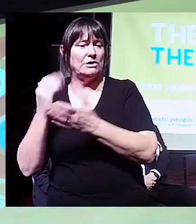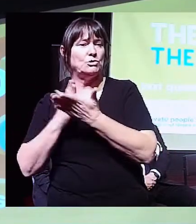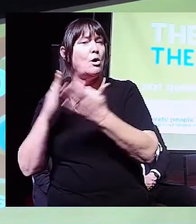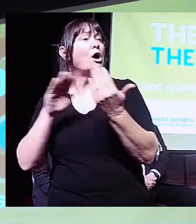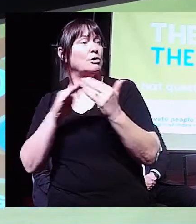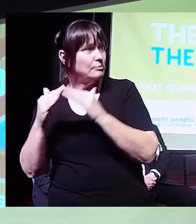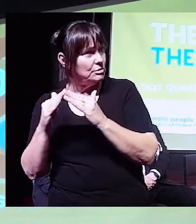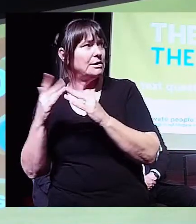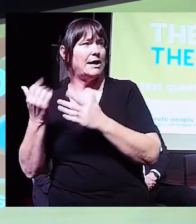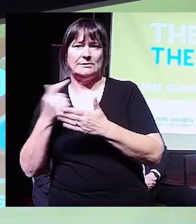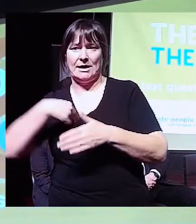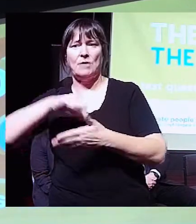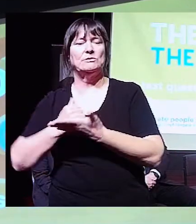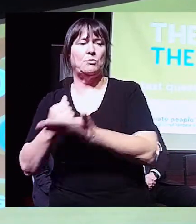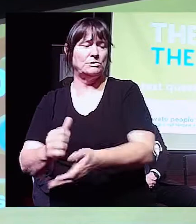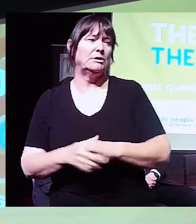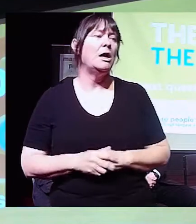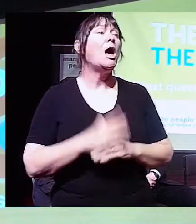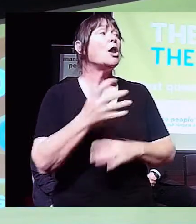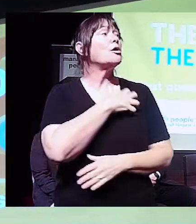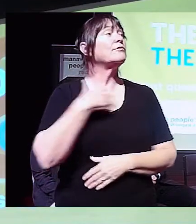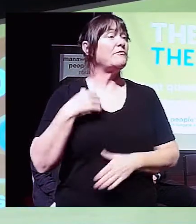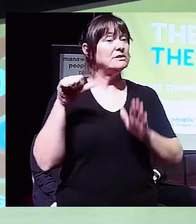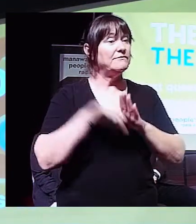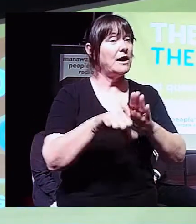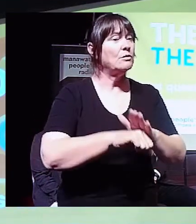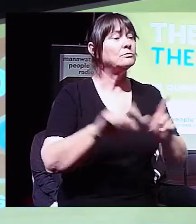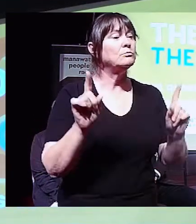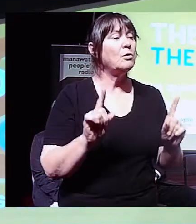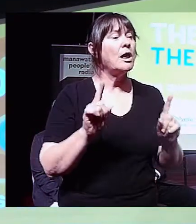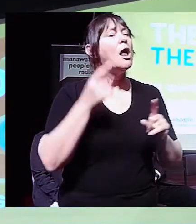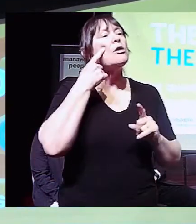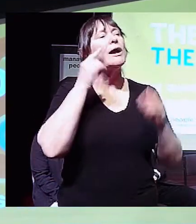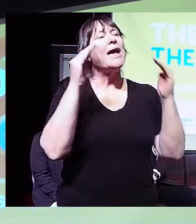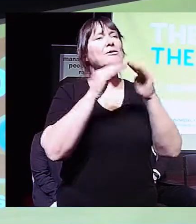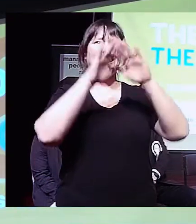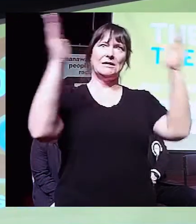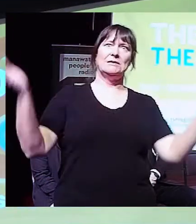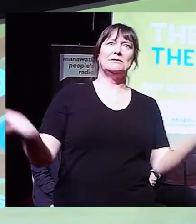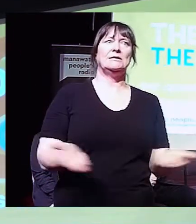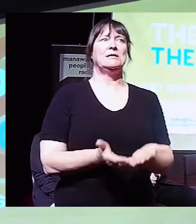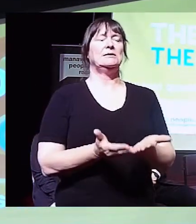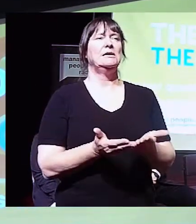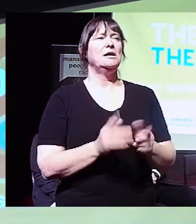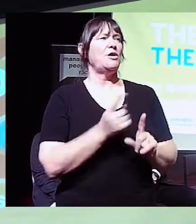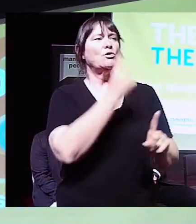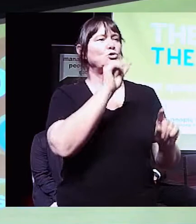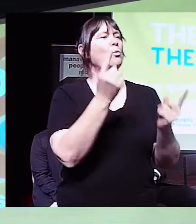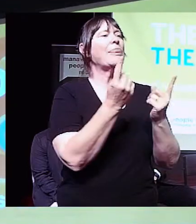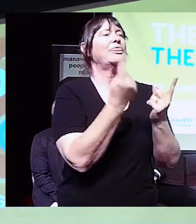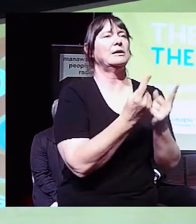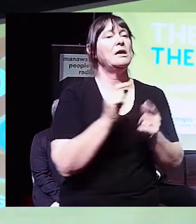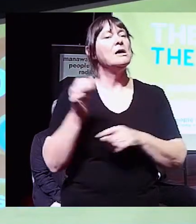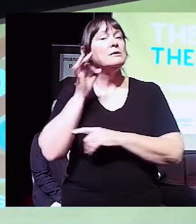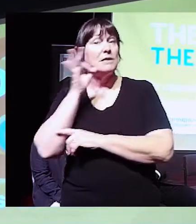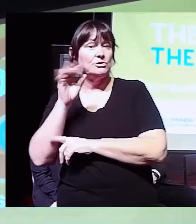has support. What many governments have failed to do is look at housing holistically and only chosen to pull one of the levers available to them. What National will do